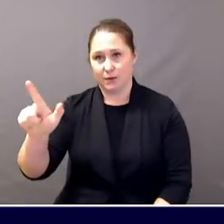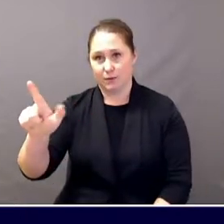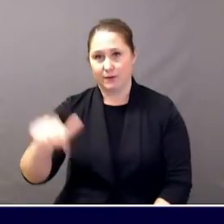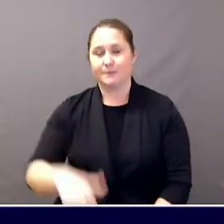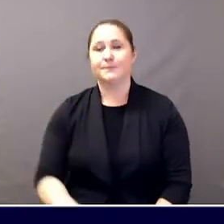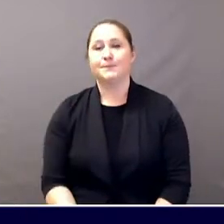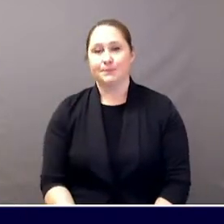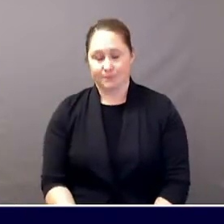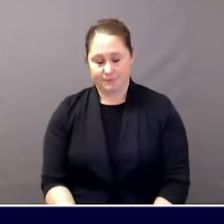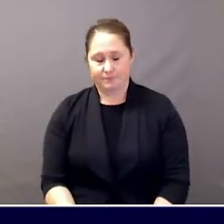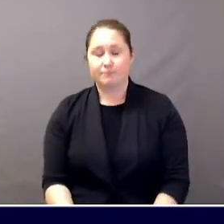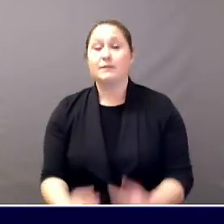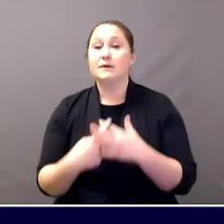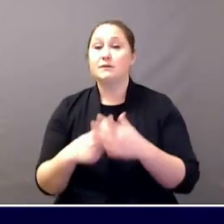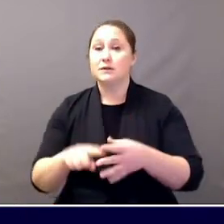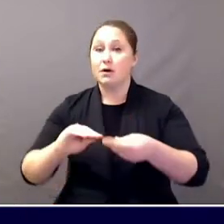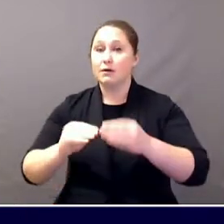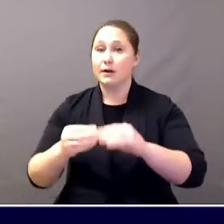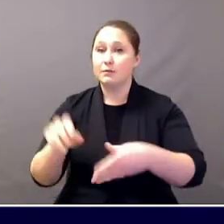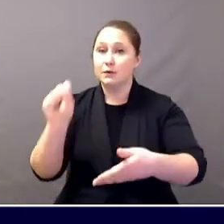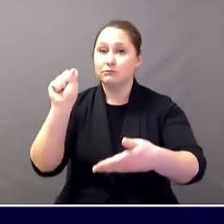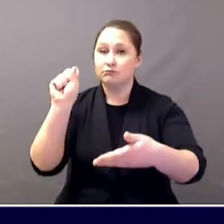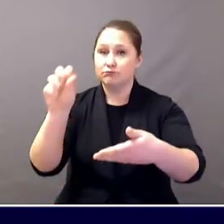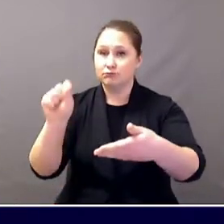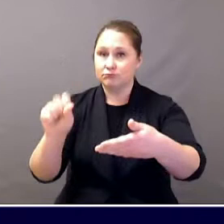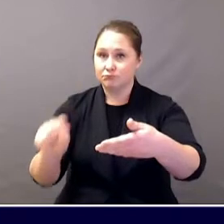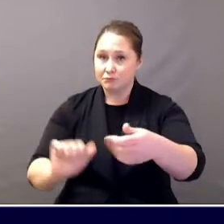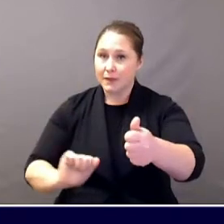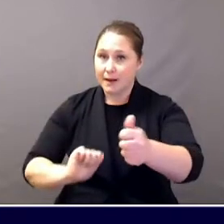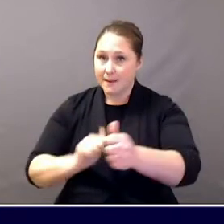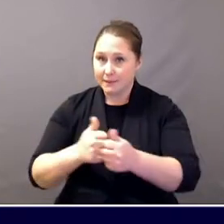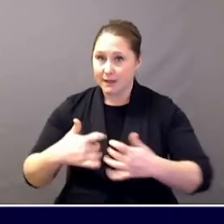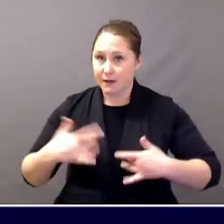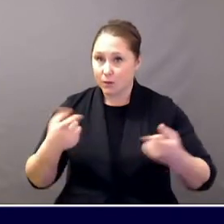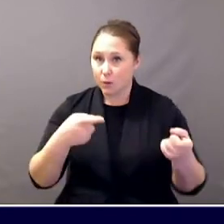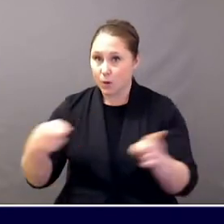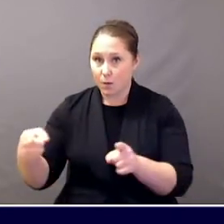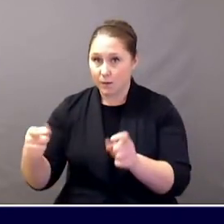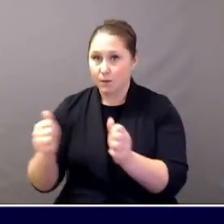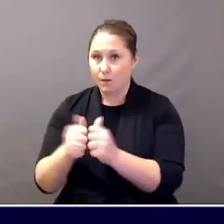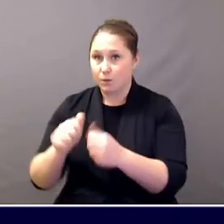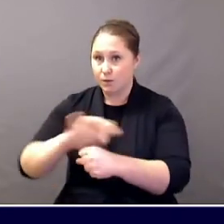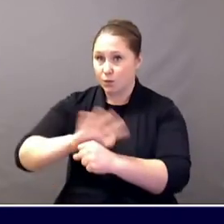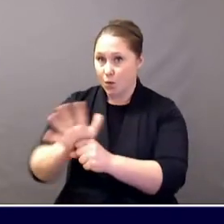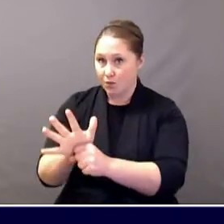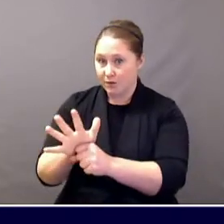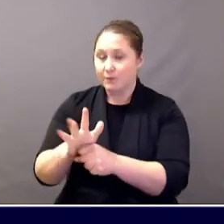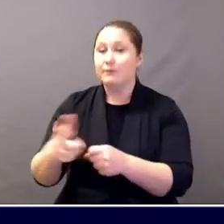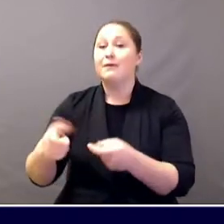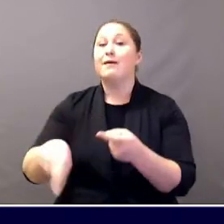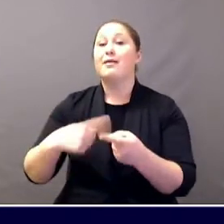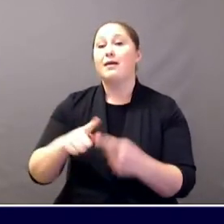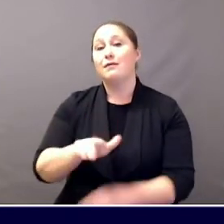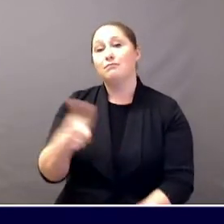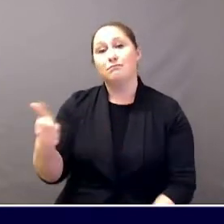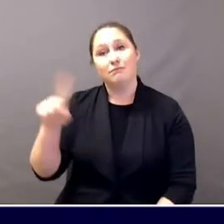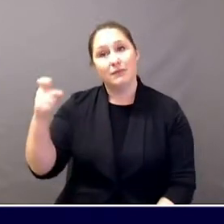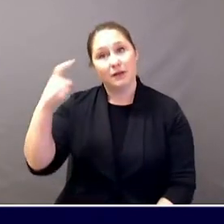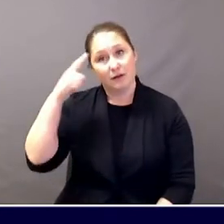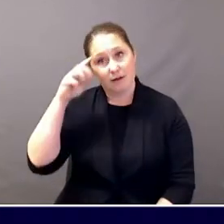I'll start by providing a brief update on where we stand from a public health and epidemiological perspective, and then turn things over to Governor